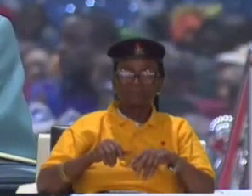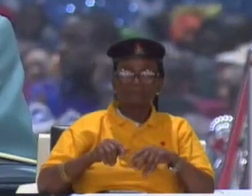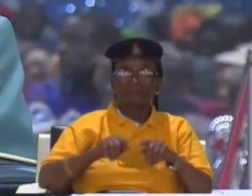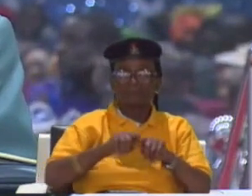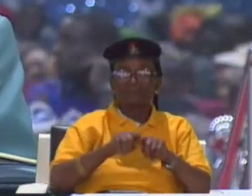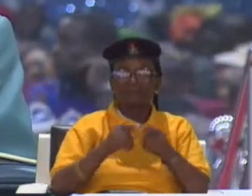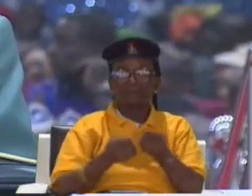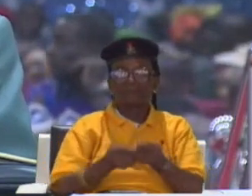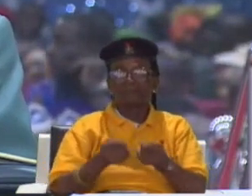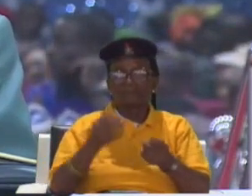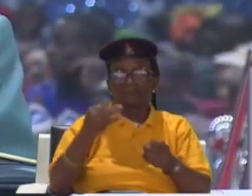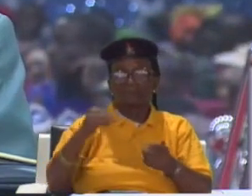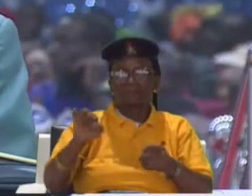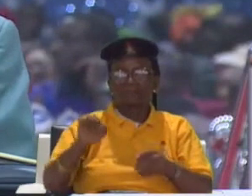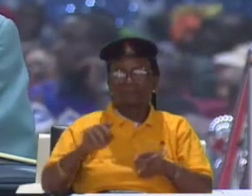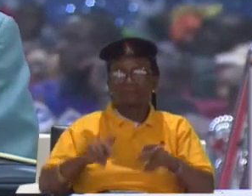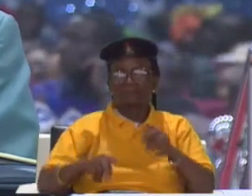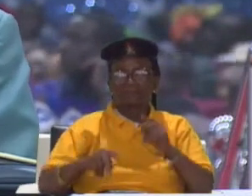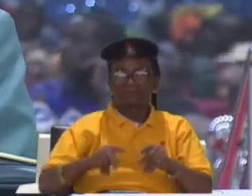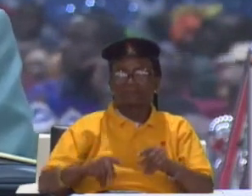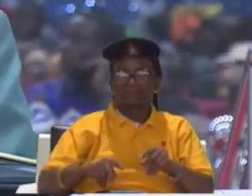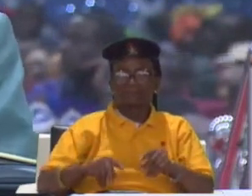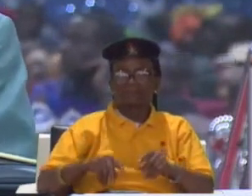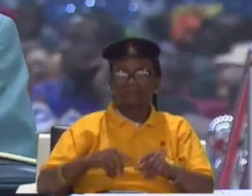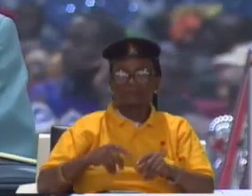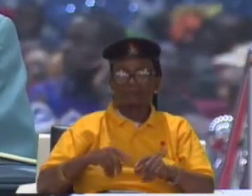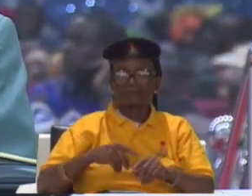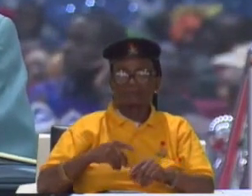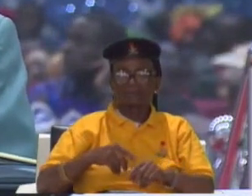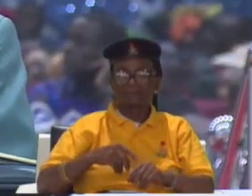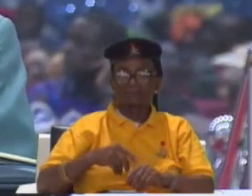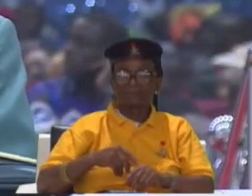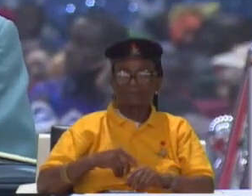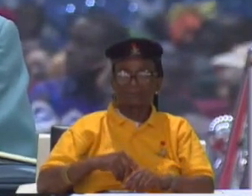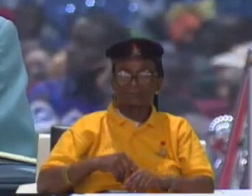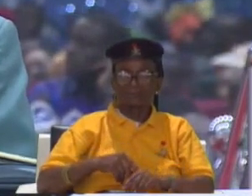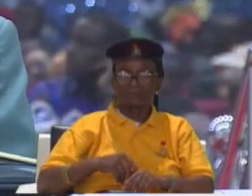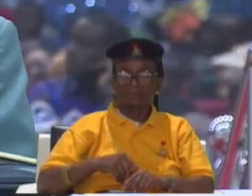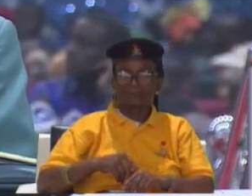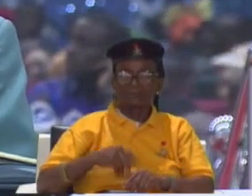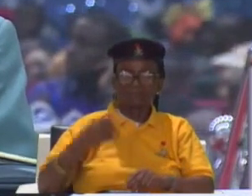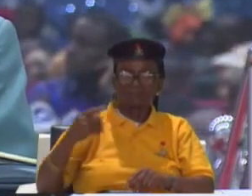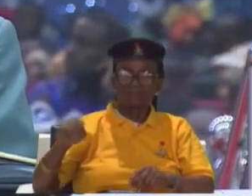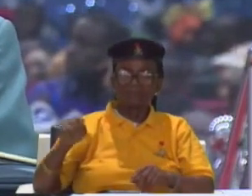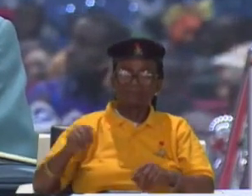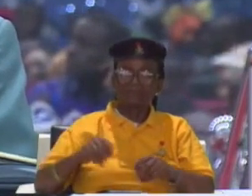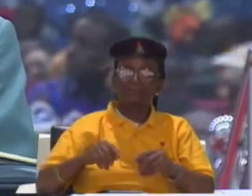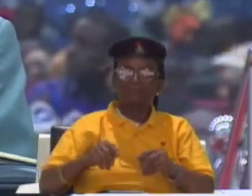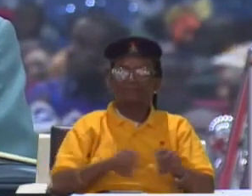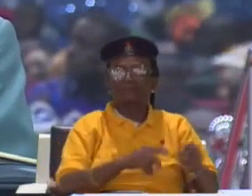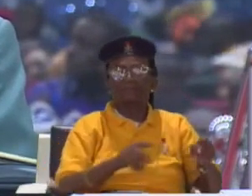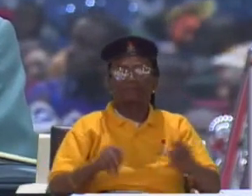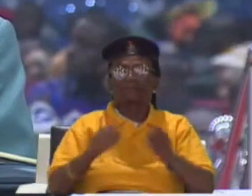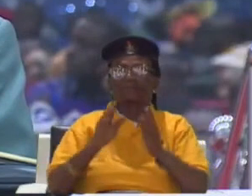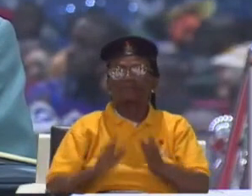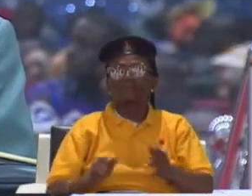people who will partner with me for the development of our